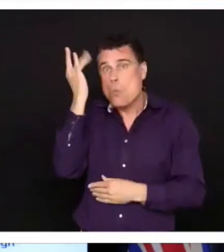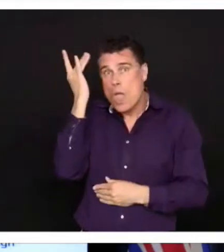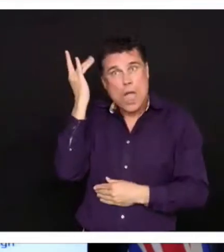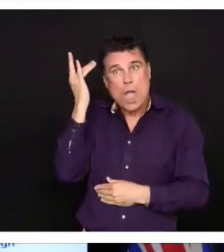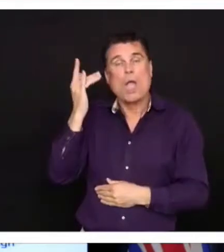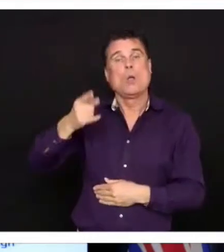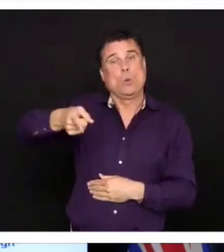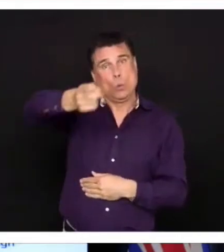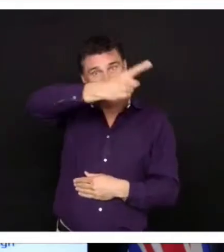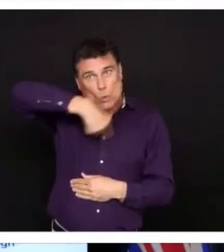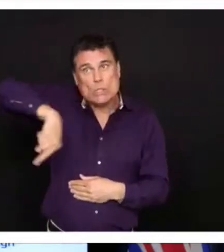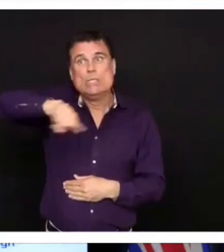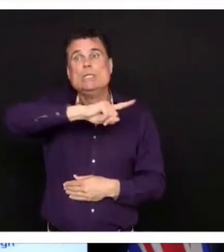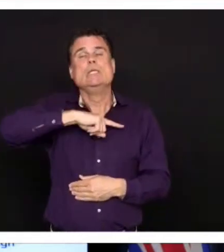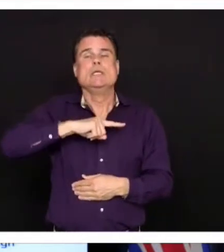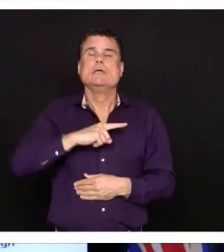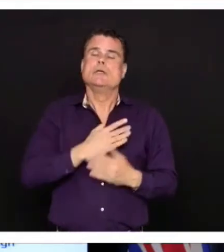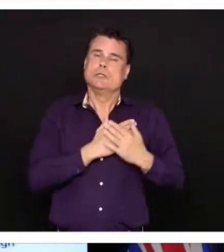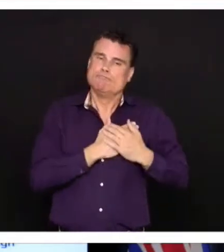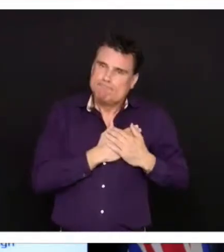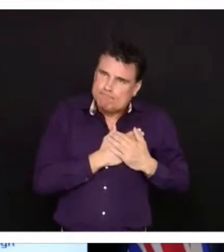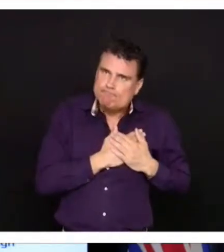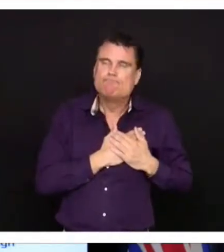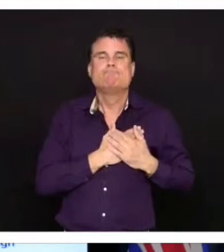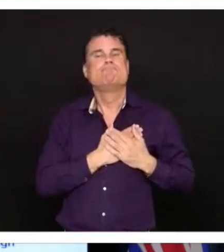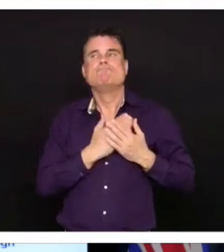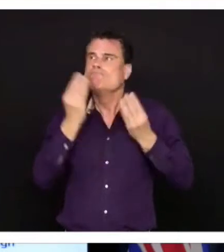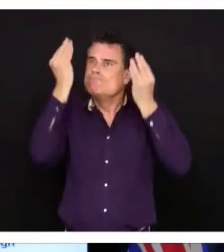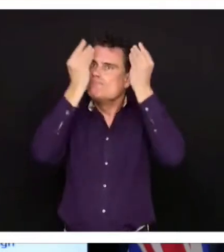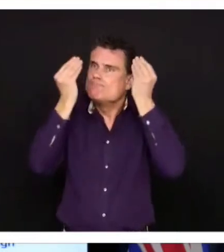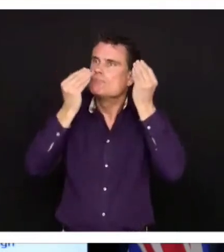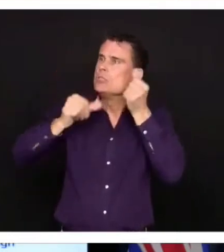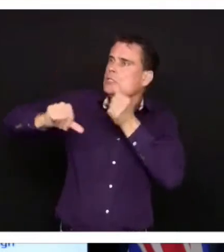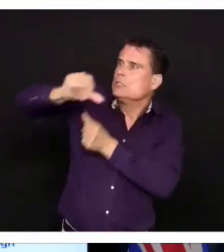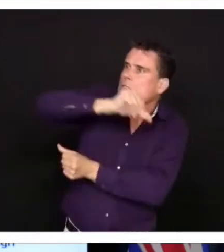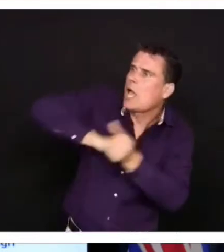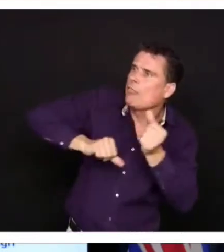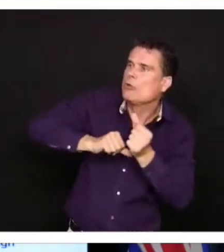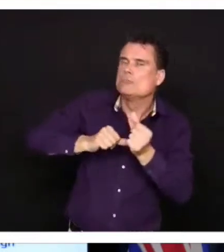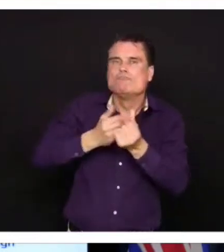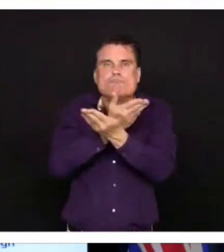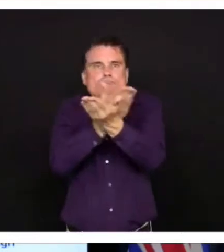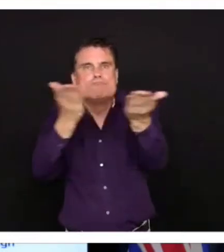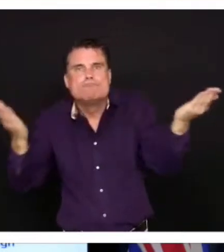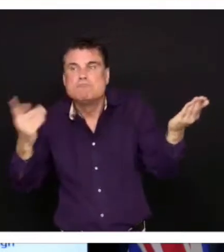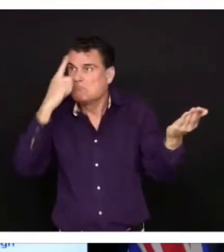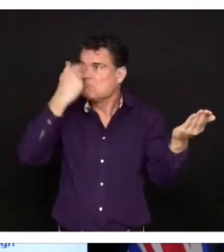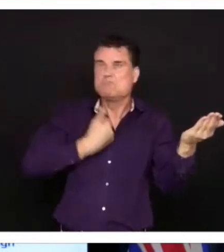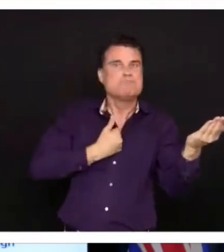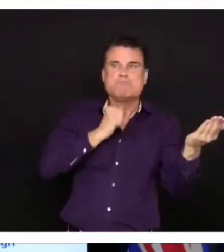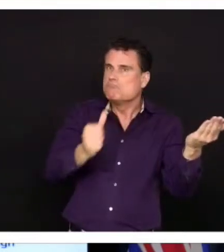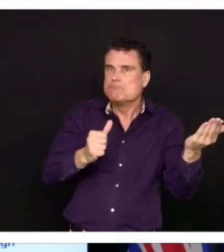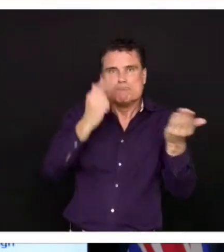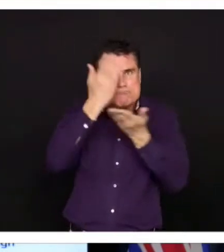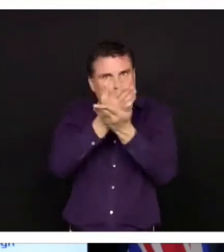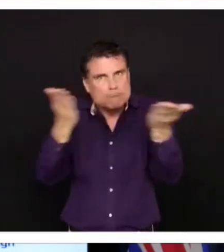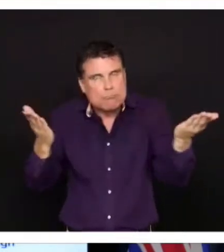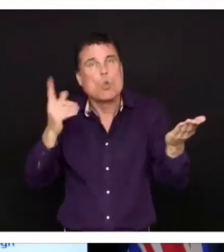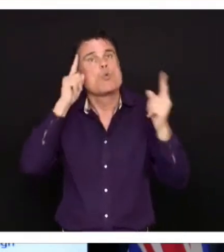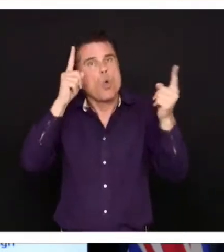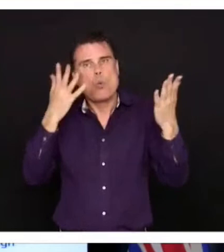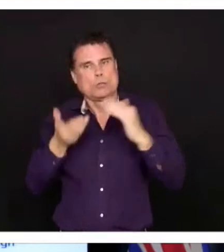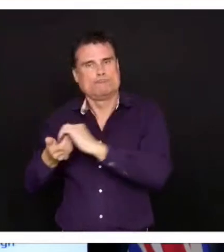end. And to quote Churchill, it is perhaps, maybe, the end of the beginning, but it is